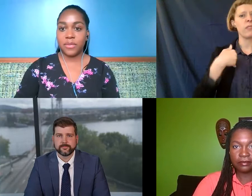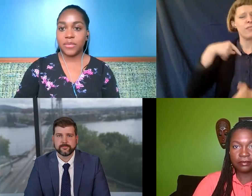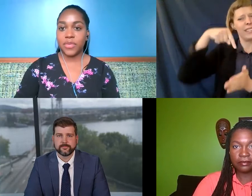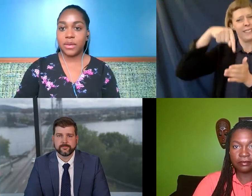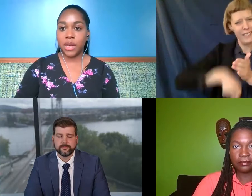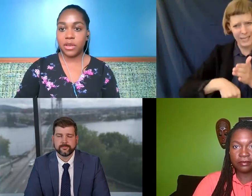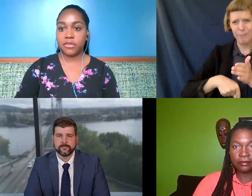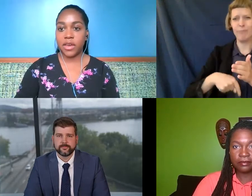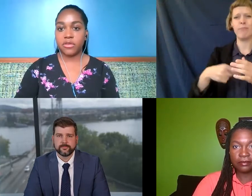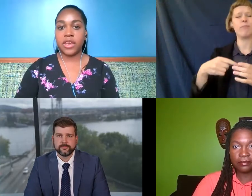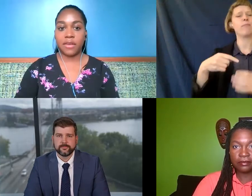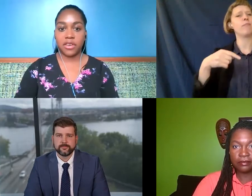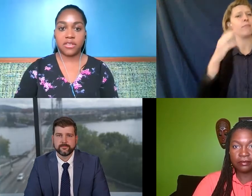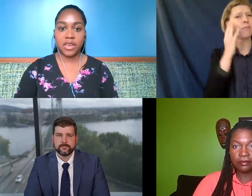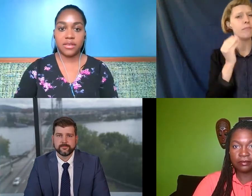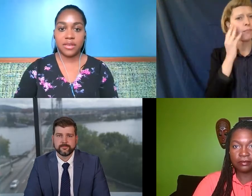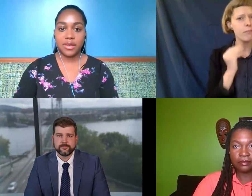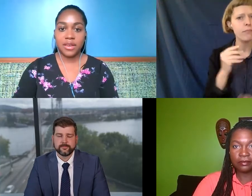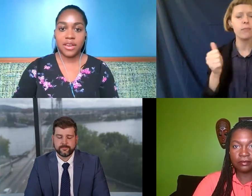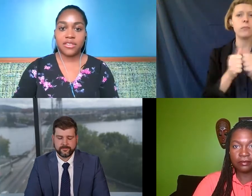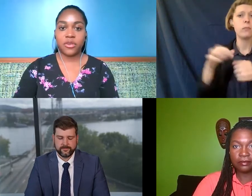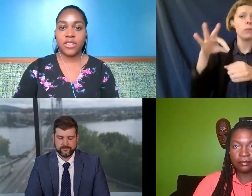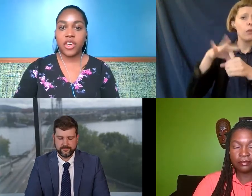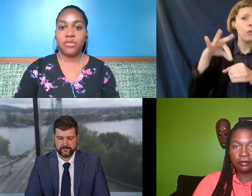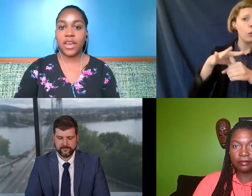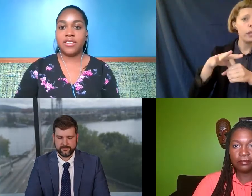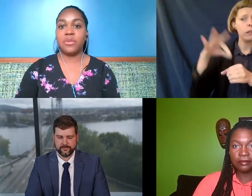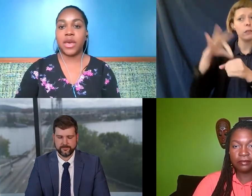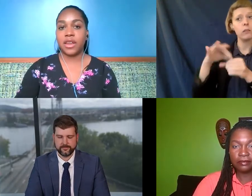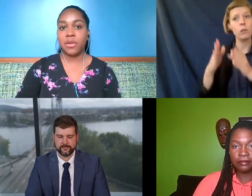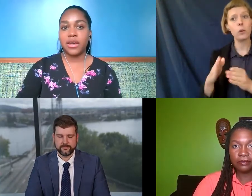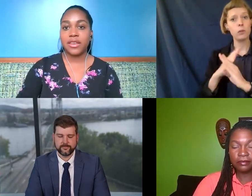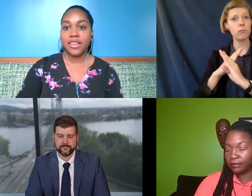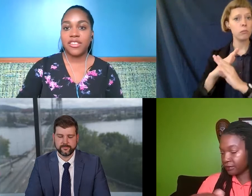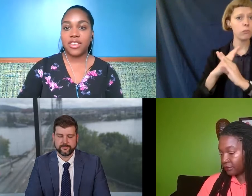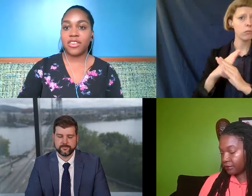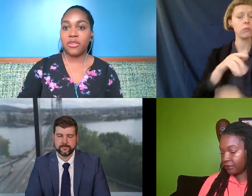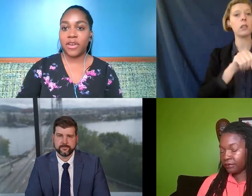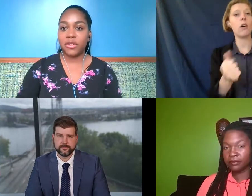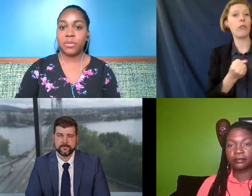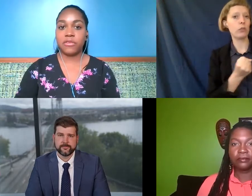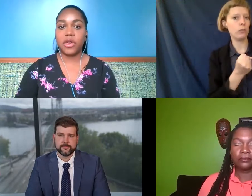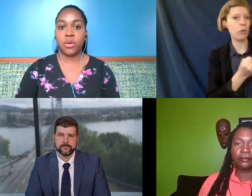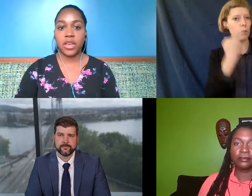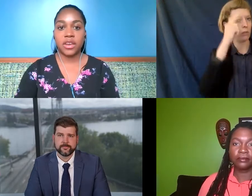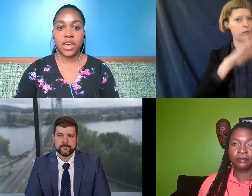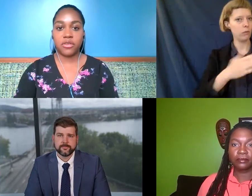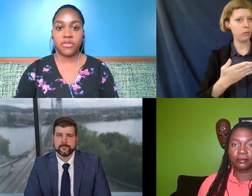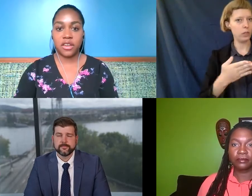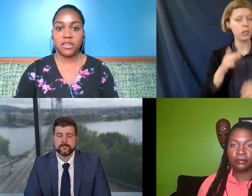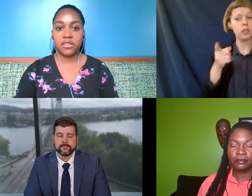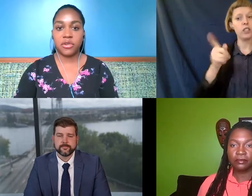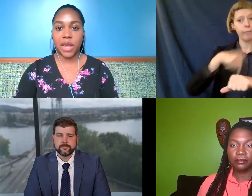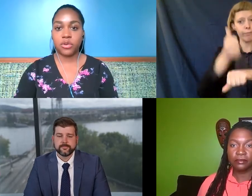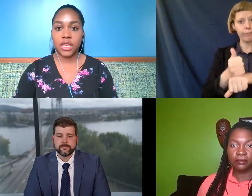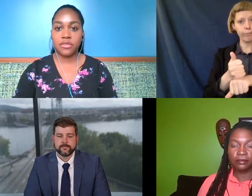protection, public affairs, and advocacy. During the COVID-19 pandemic, she has co-founded both the Oregon Cares